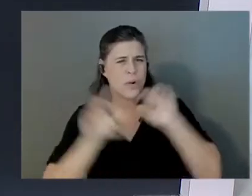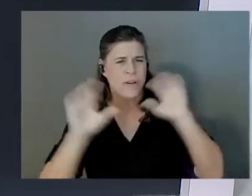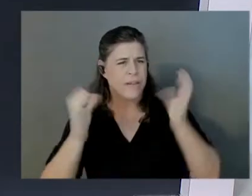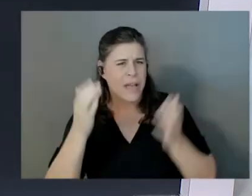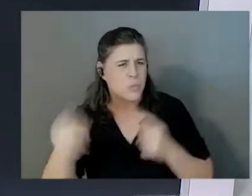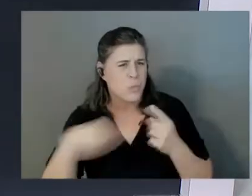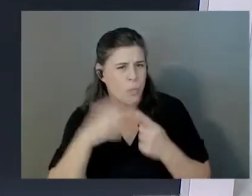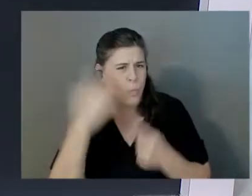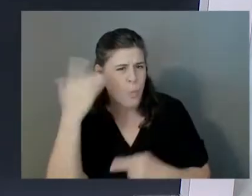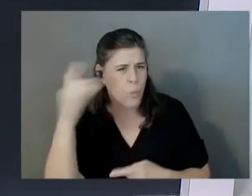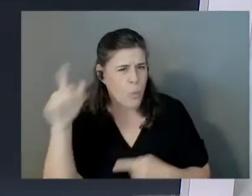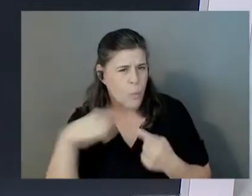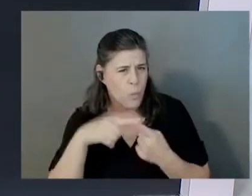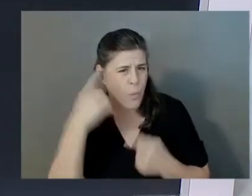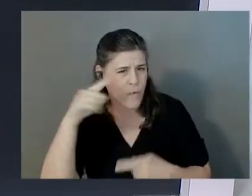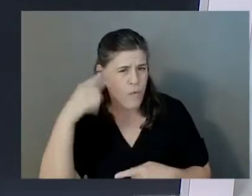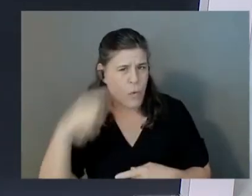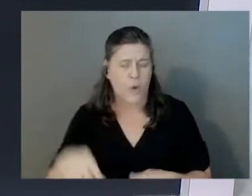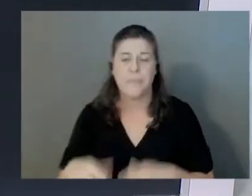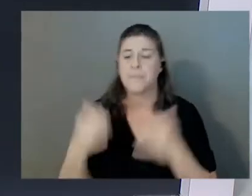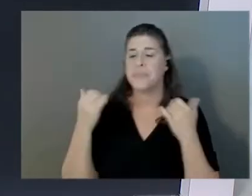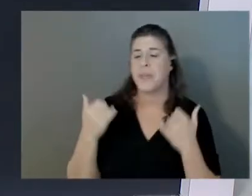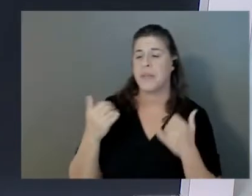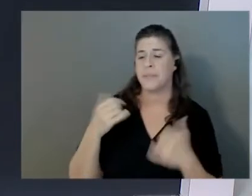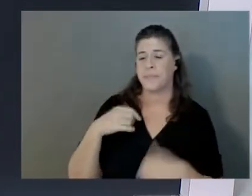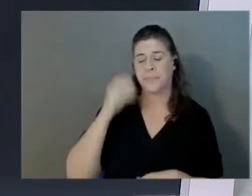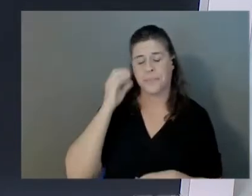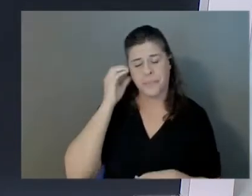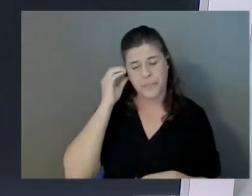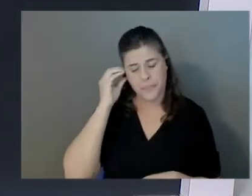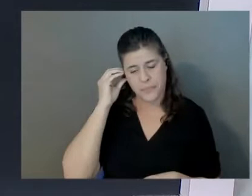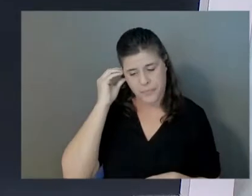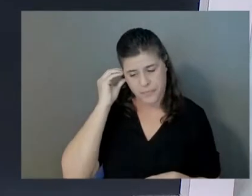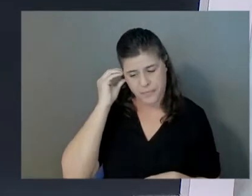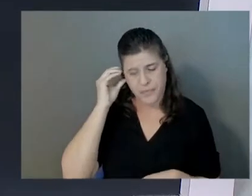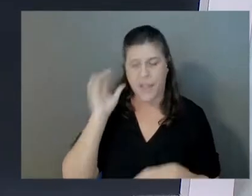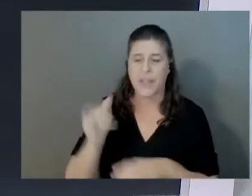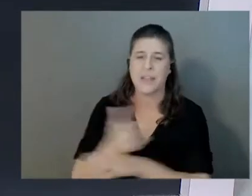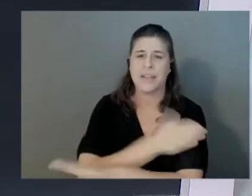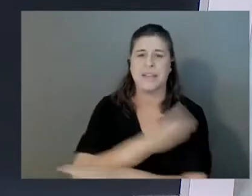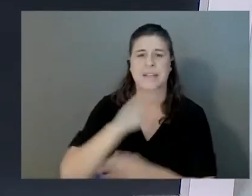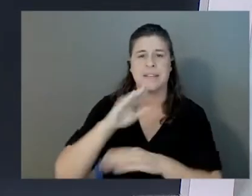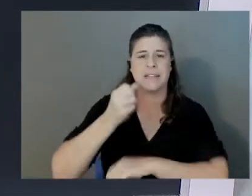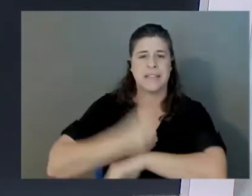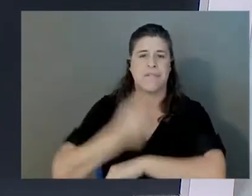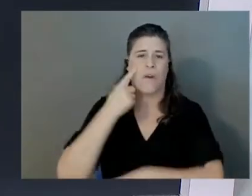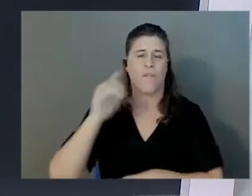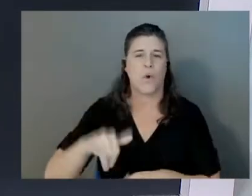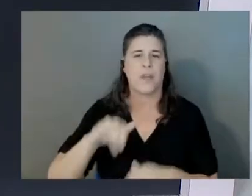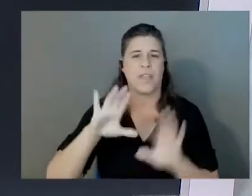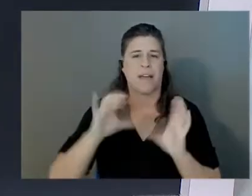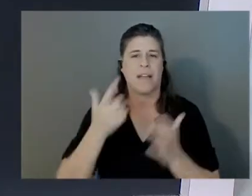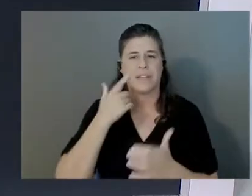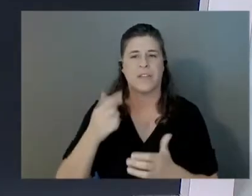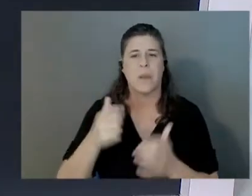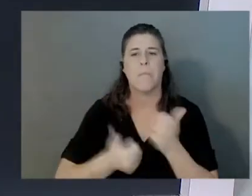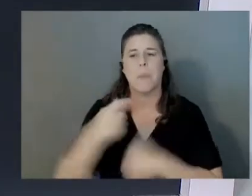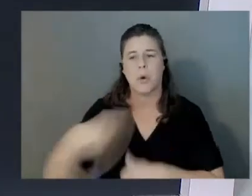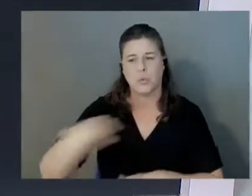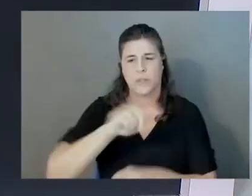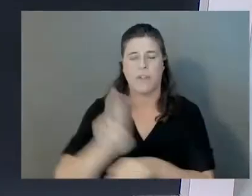existing DynamoDB standard remains the default table class, and this is the table class for the majority of the use cases. Now, if